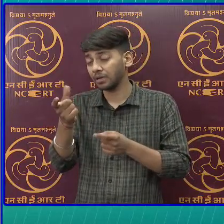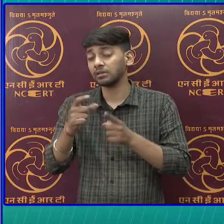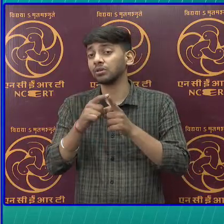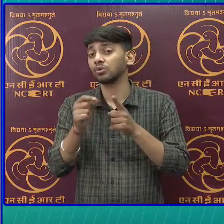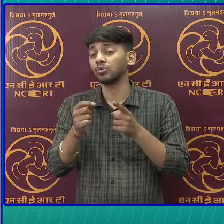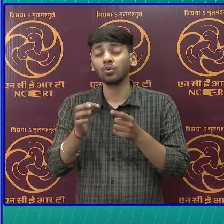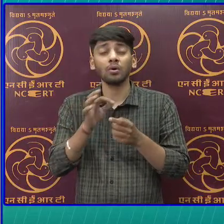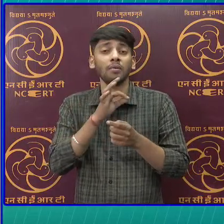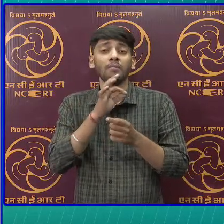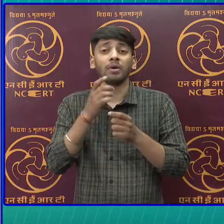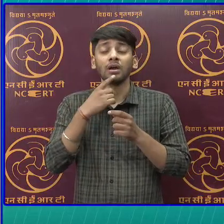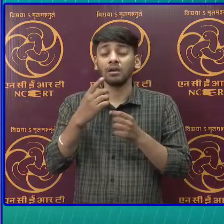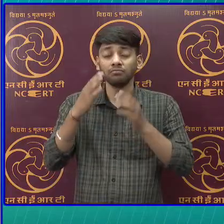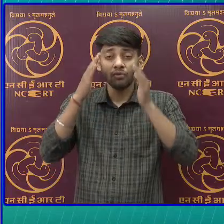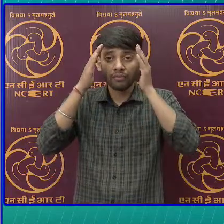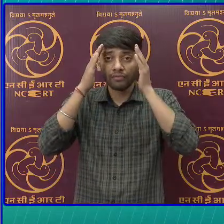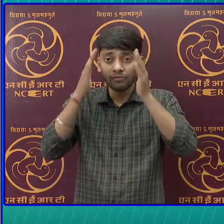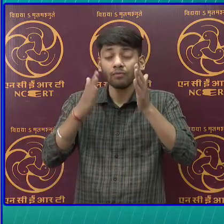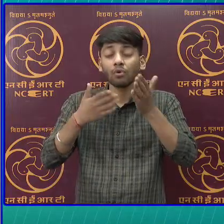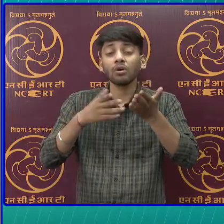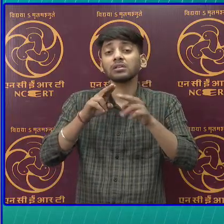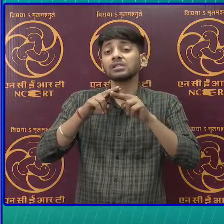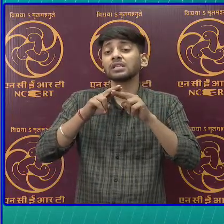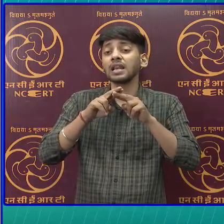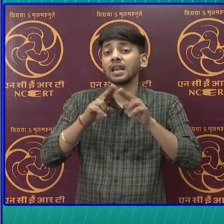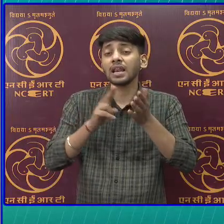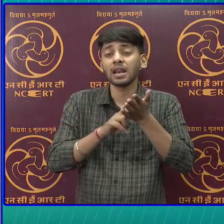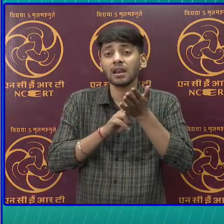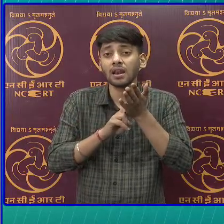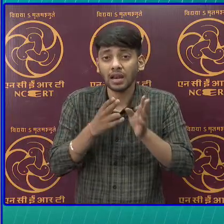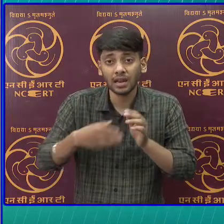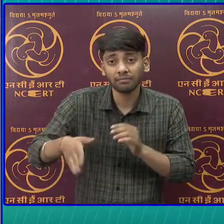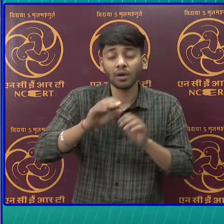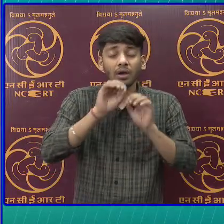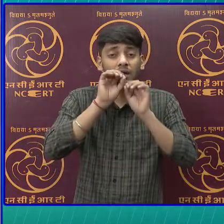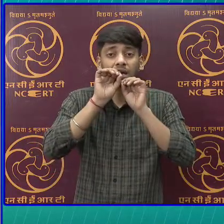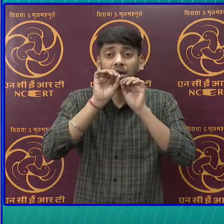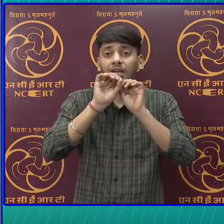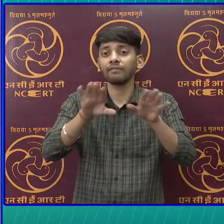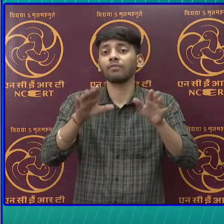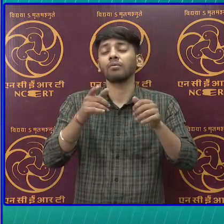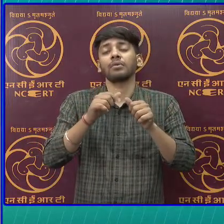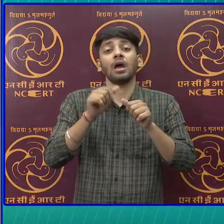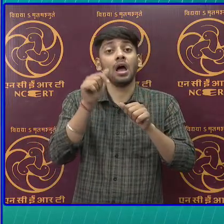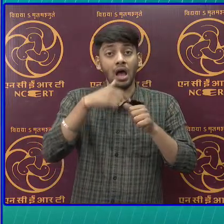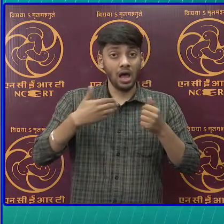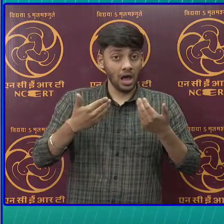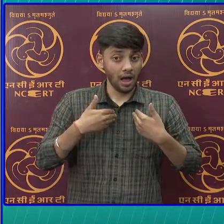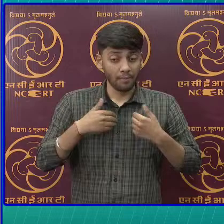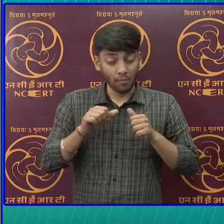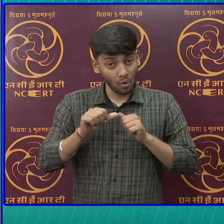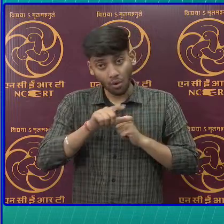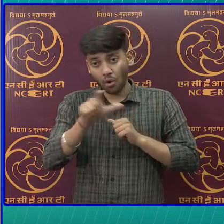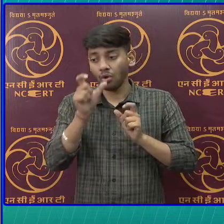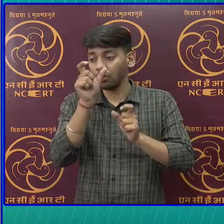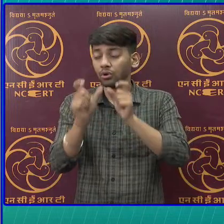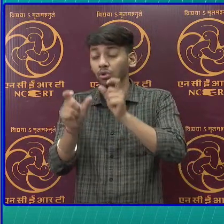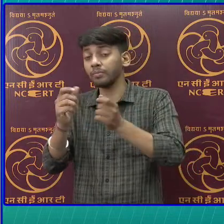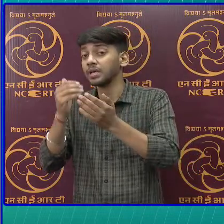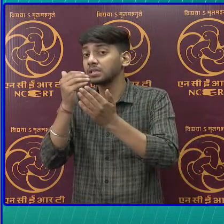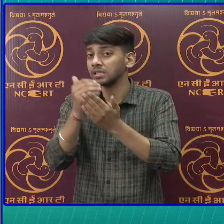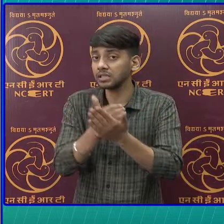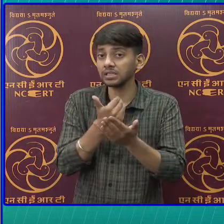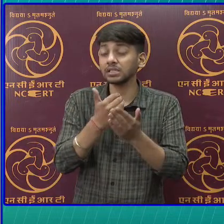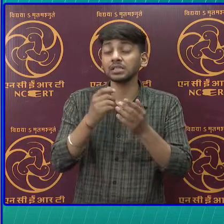raises his deep concern for the nature and wants to convey that we should save trees instead of